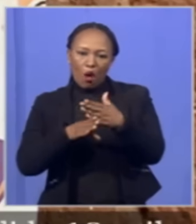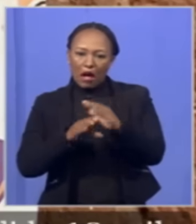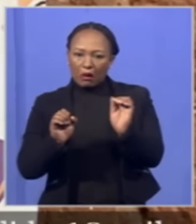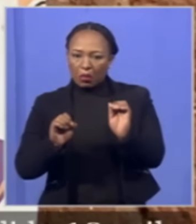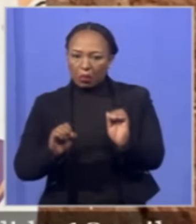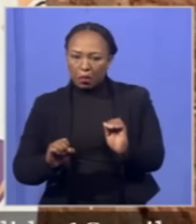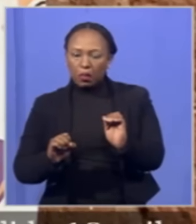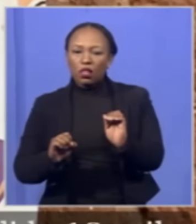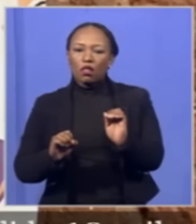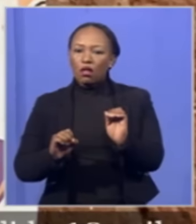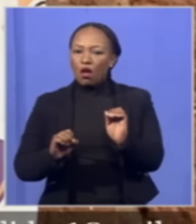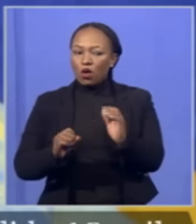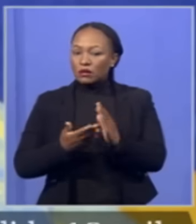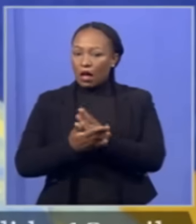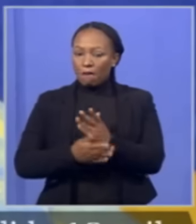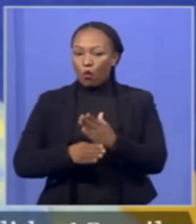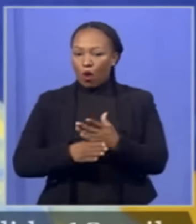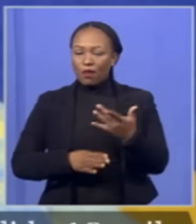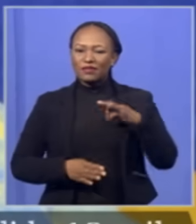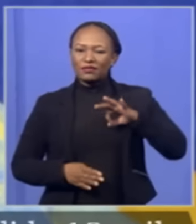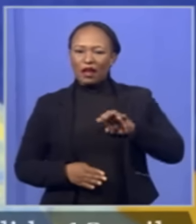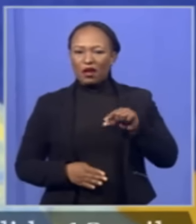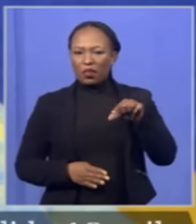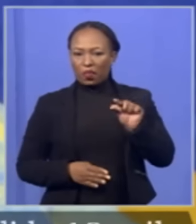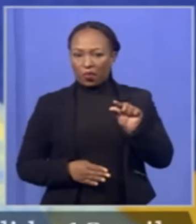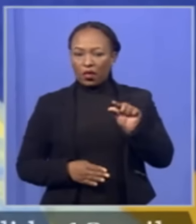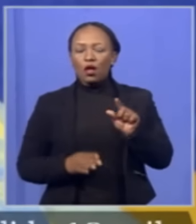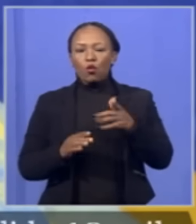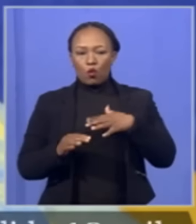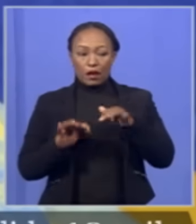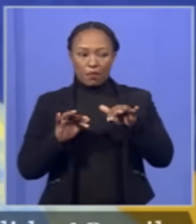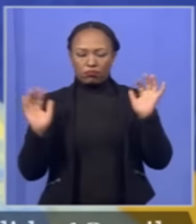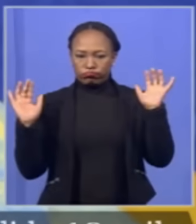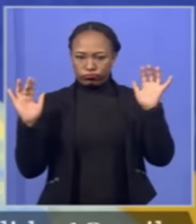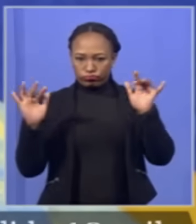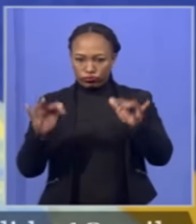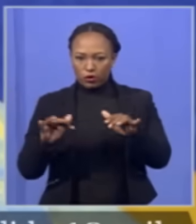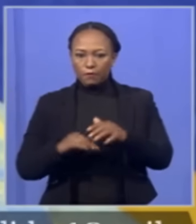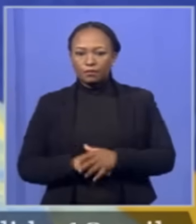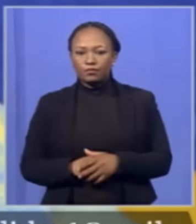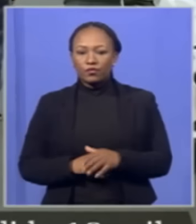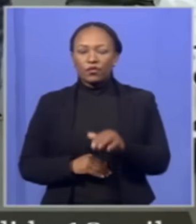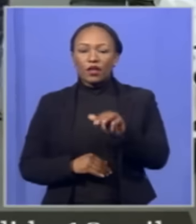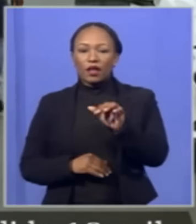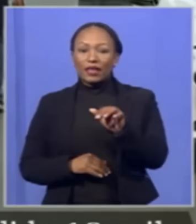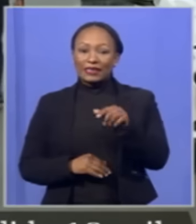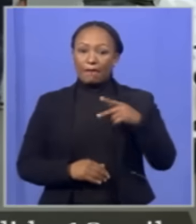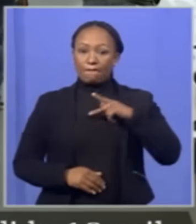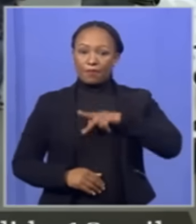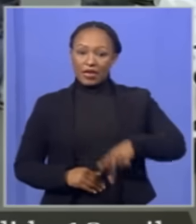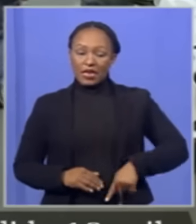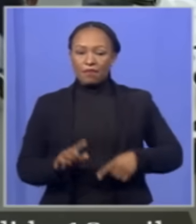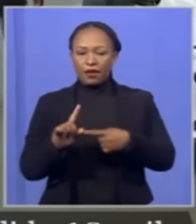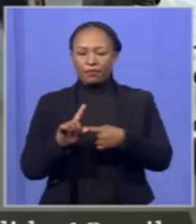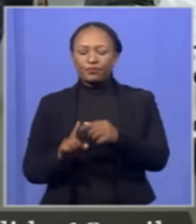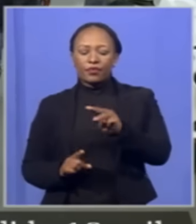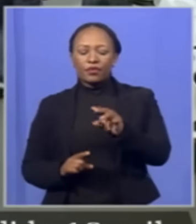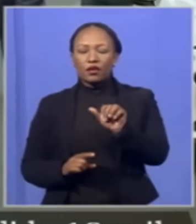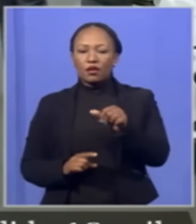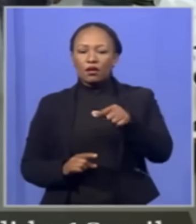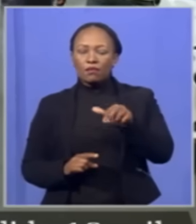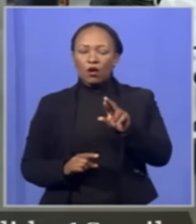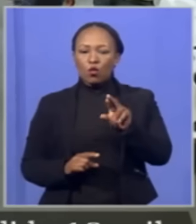etsetsa gore batho ba tle ka bongata. Tonakgolo ya Free State Makhwin Letsoa Mathai o ne ikana gore ba tla latela taelo ya puso ya go